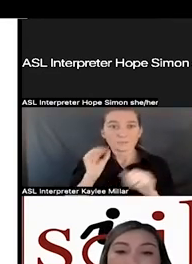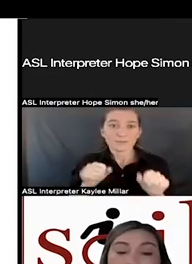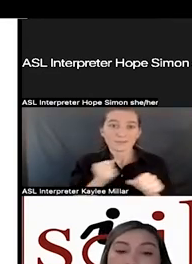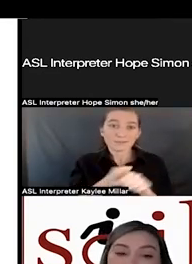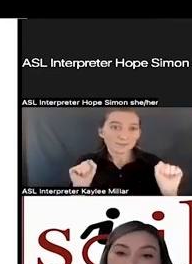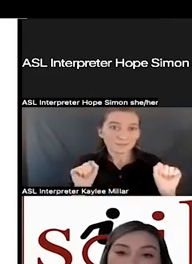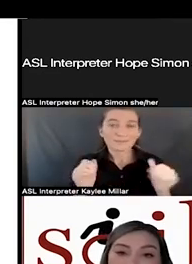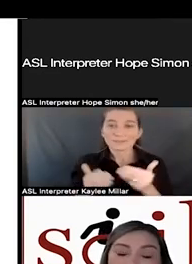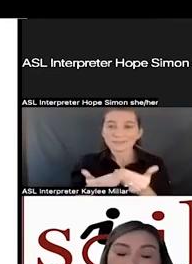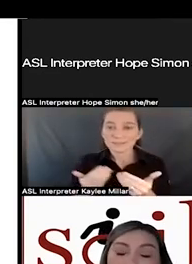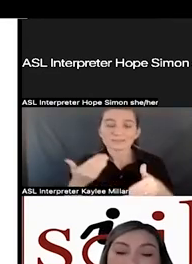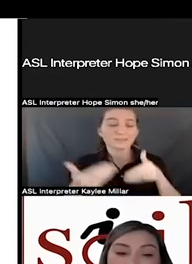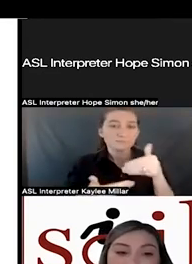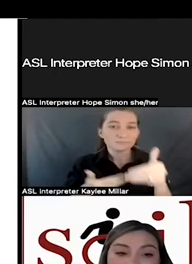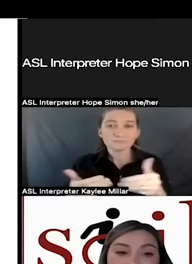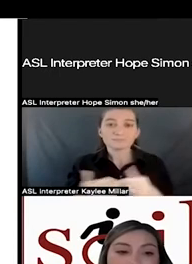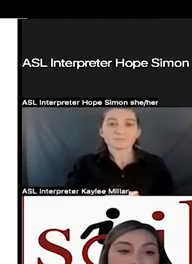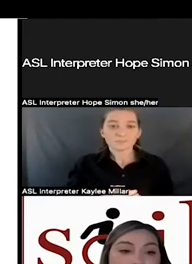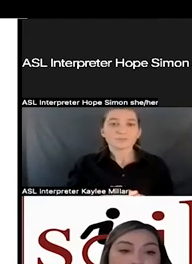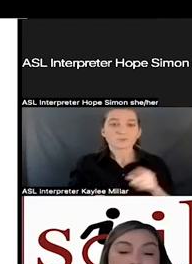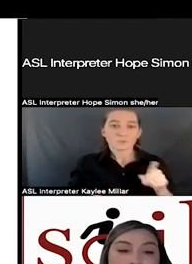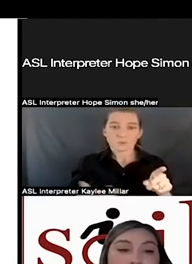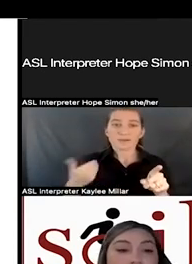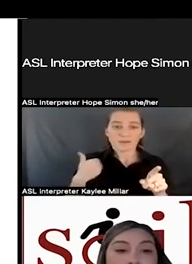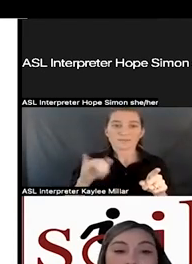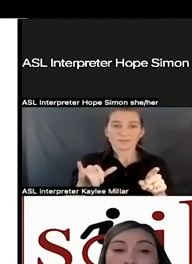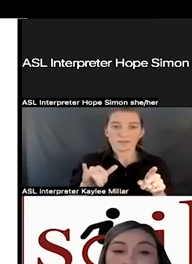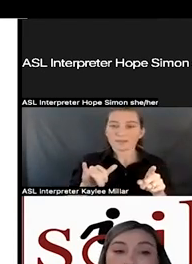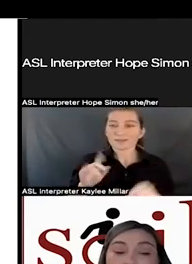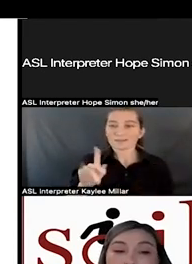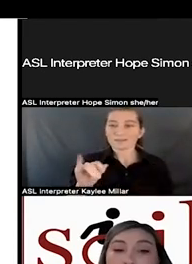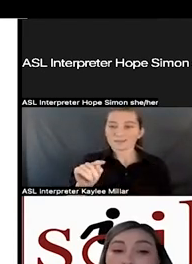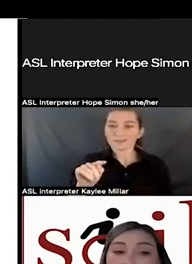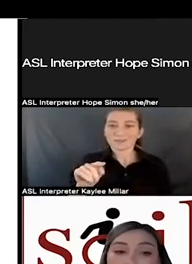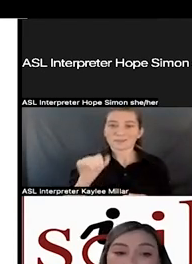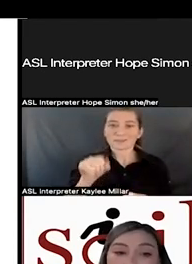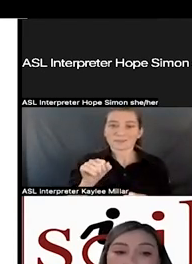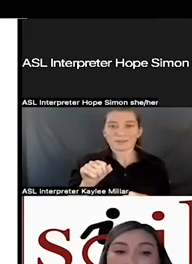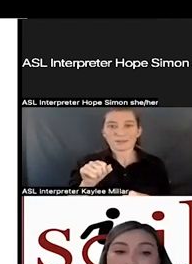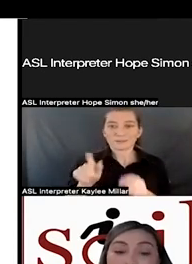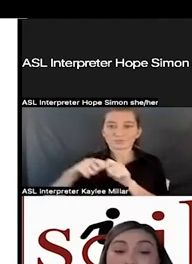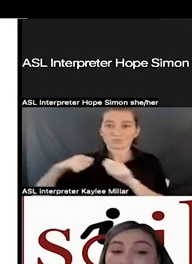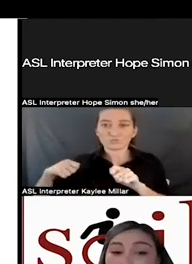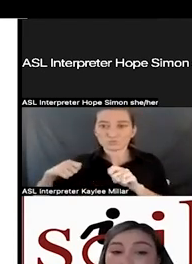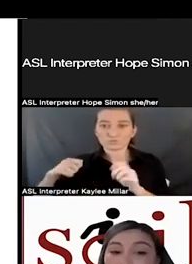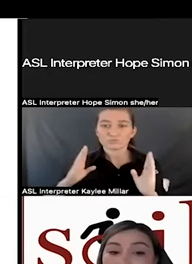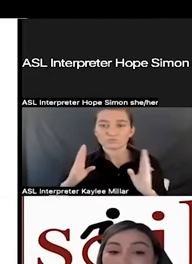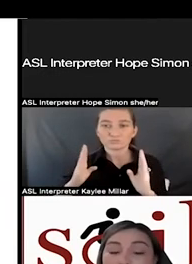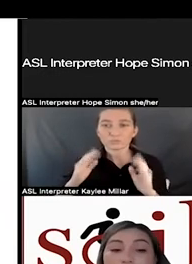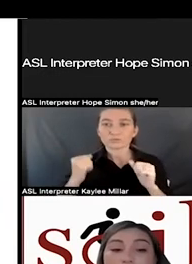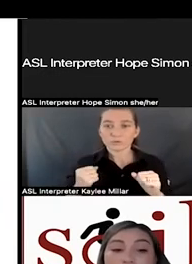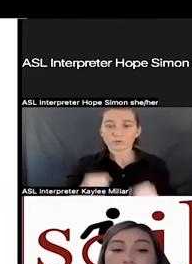to install these fastening kits. Like I said, we did receive 20 of them, and we installed